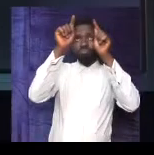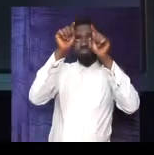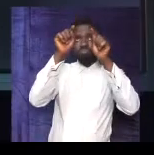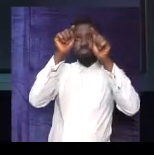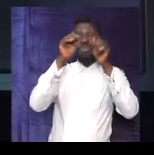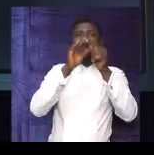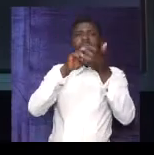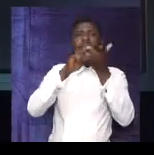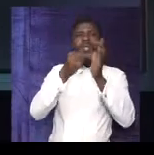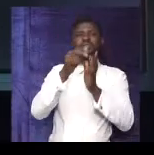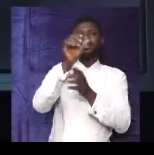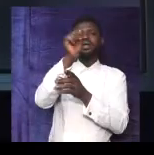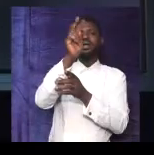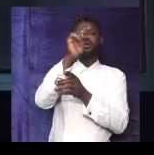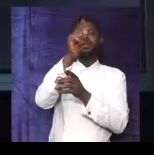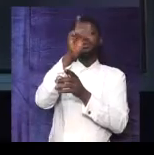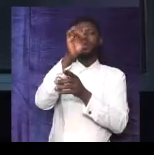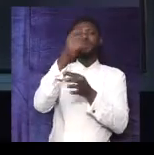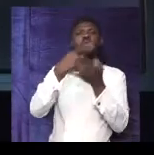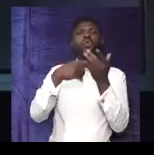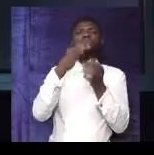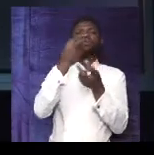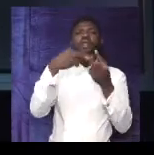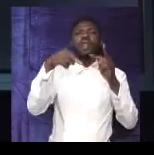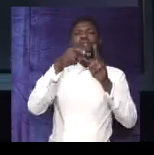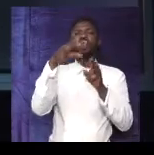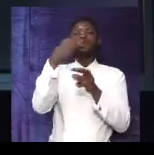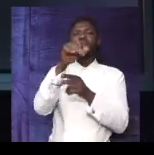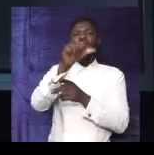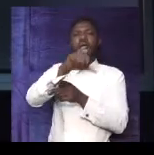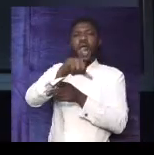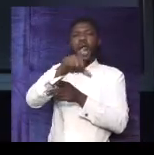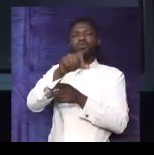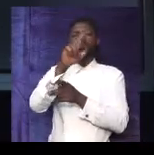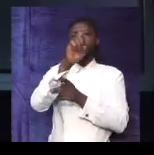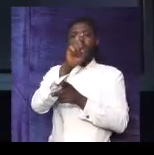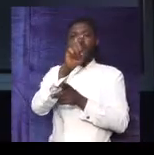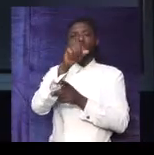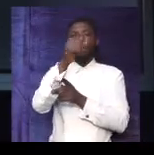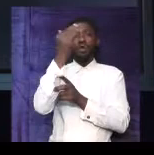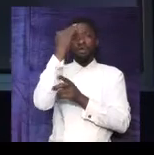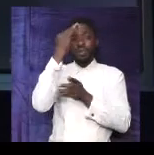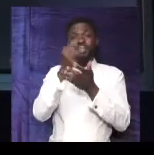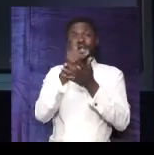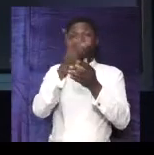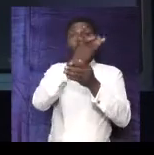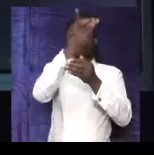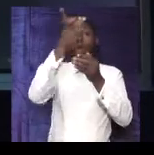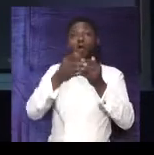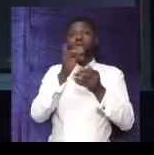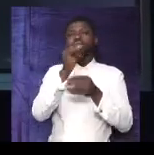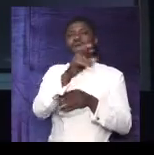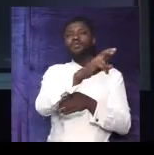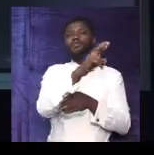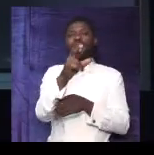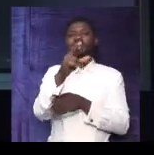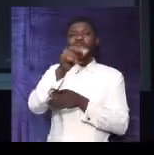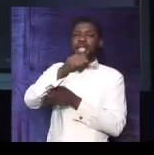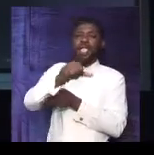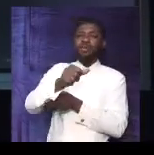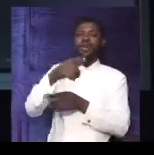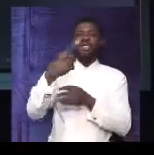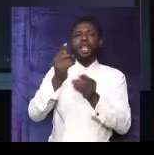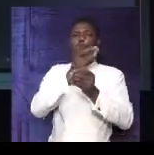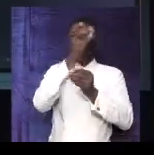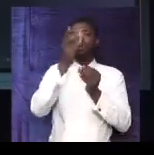means angle, whatever you say that. What is the value of angle X? Now, you know that the whole of this is a right